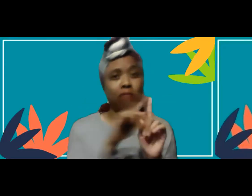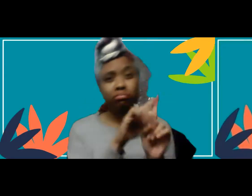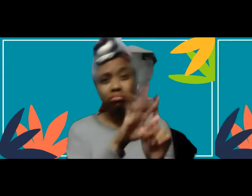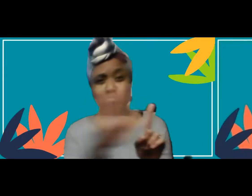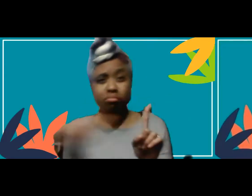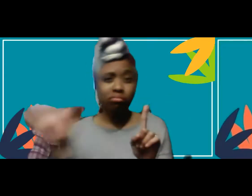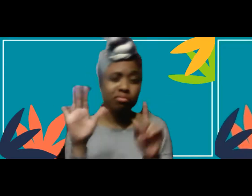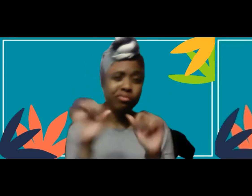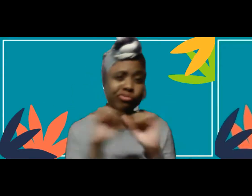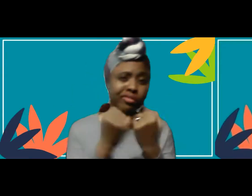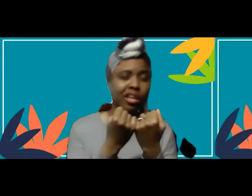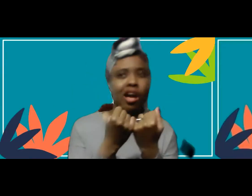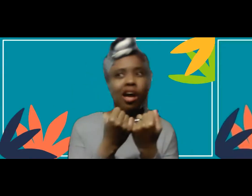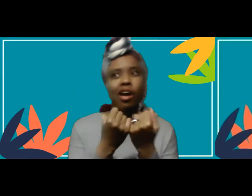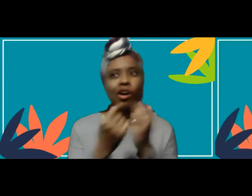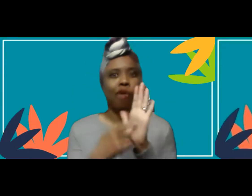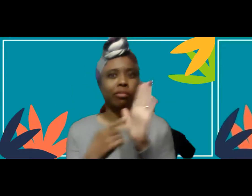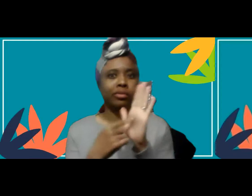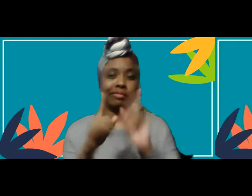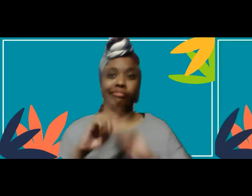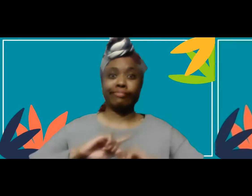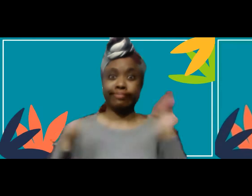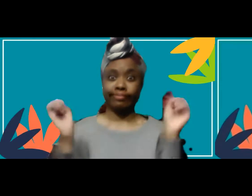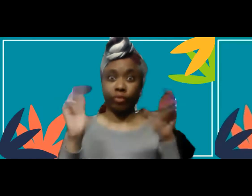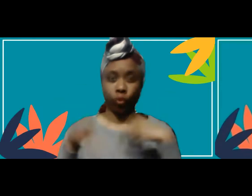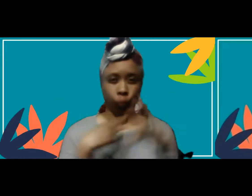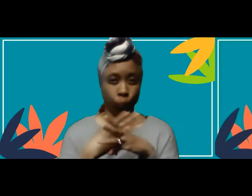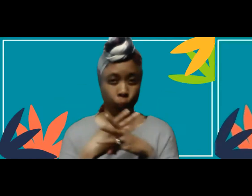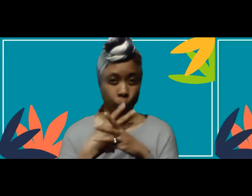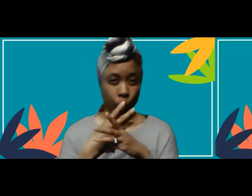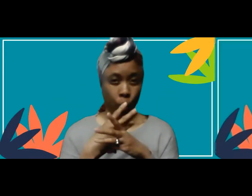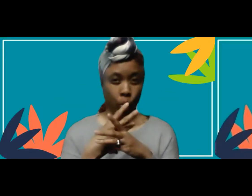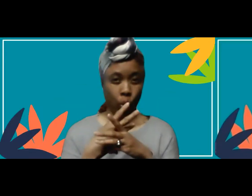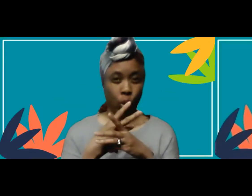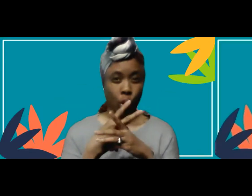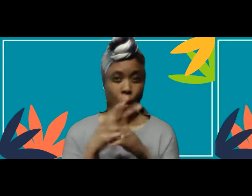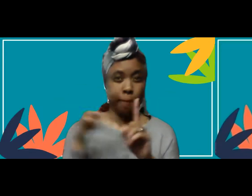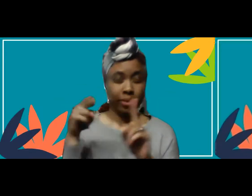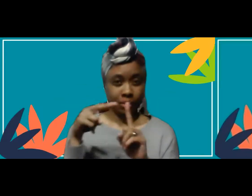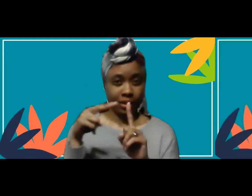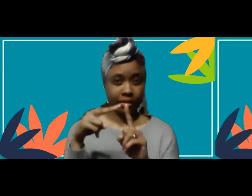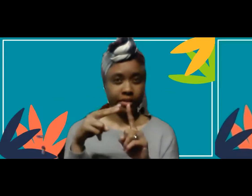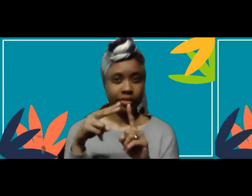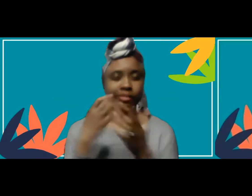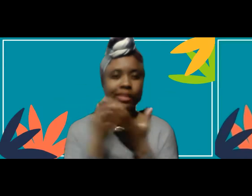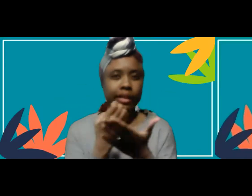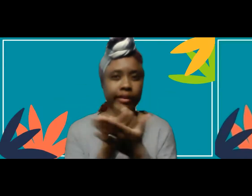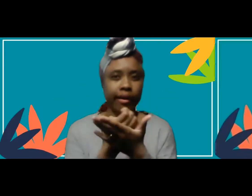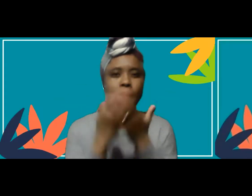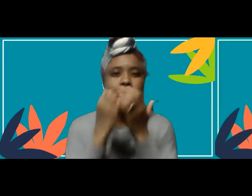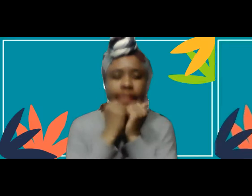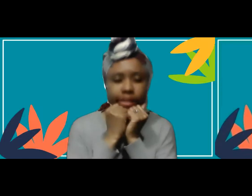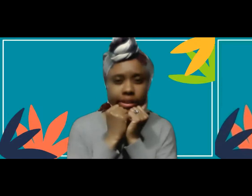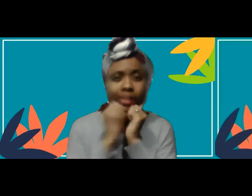a different worldview that necessitates an economy of care rather than an economy